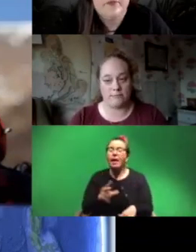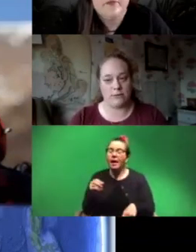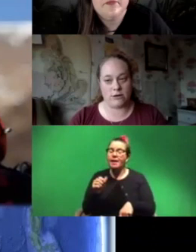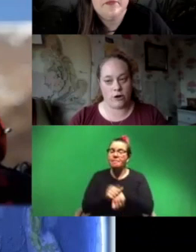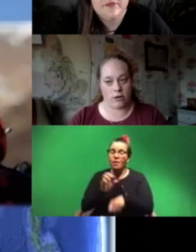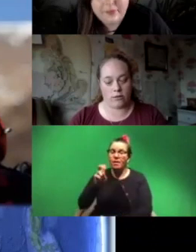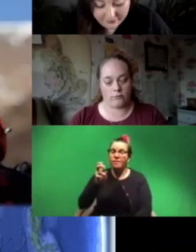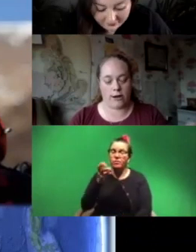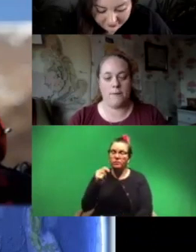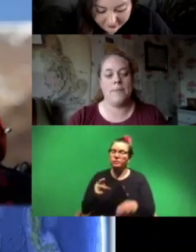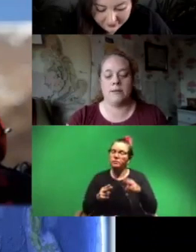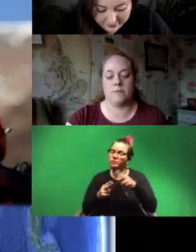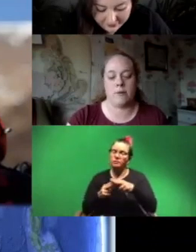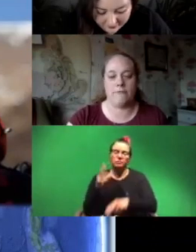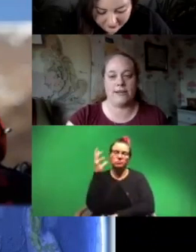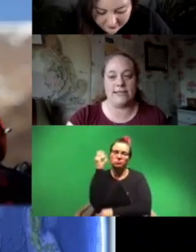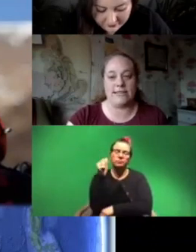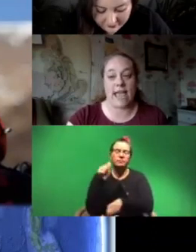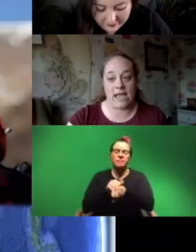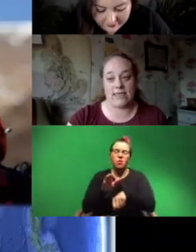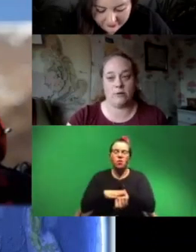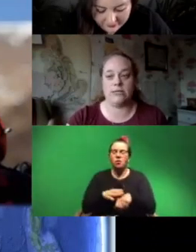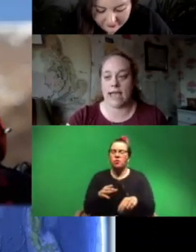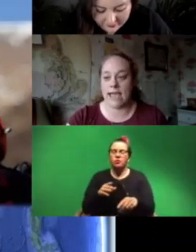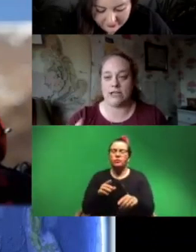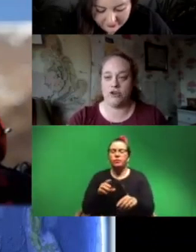tallest mountain on Earth, right? So Mount Everest is